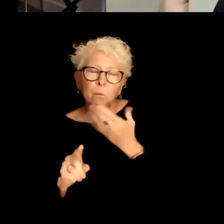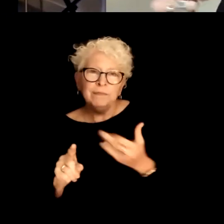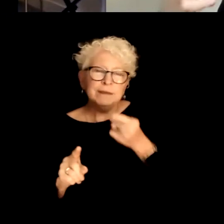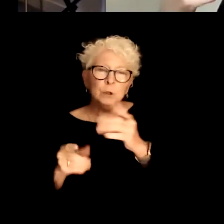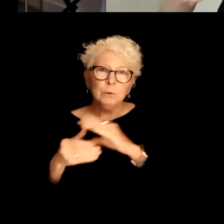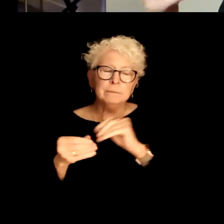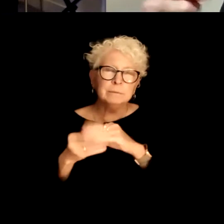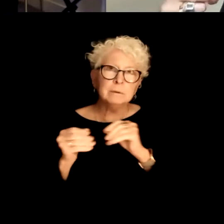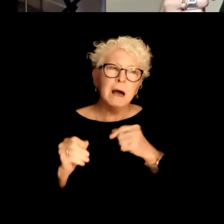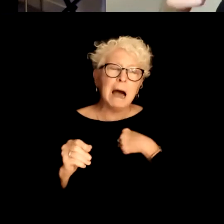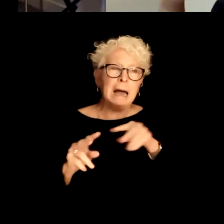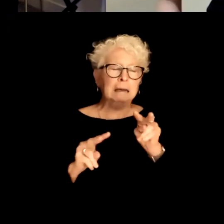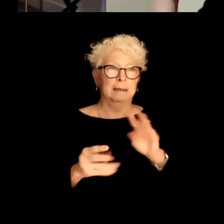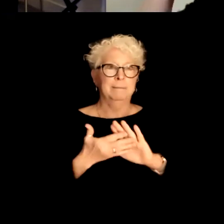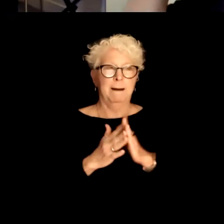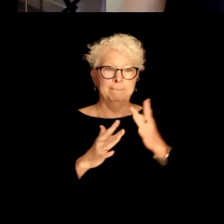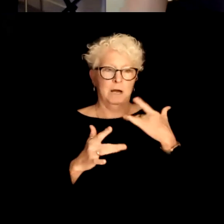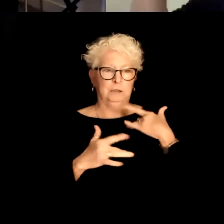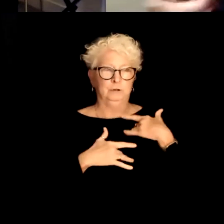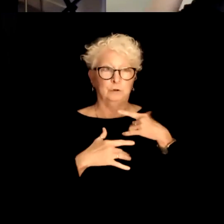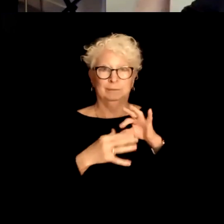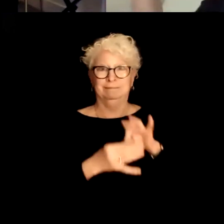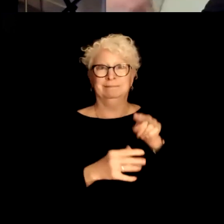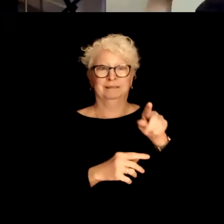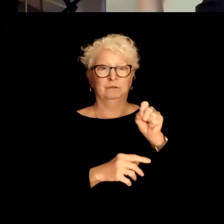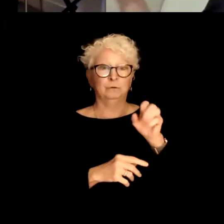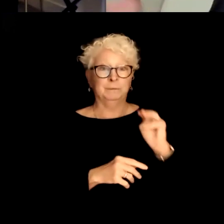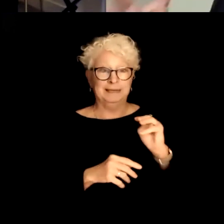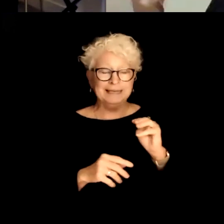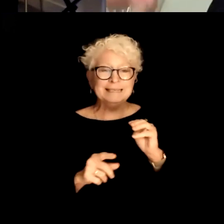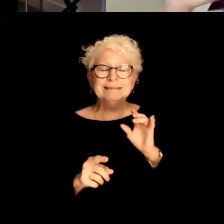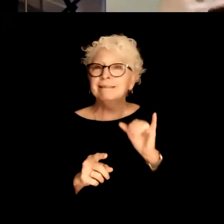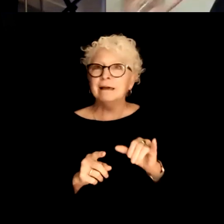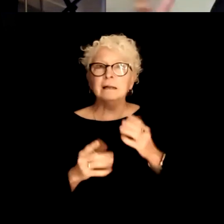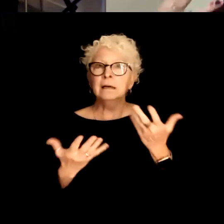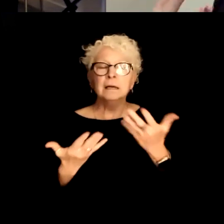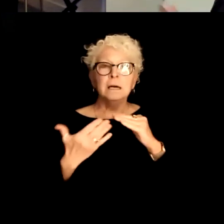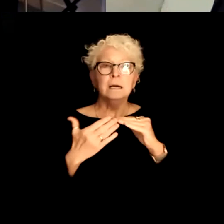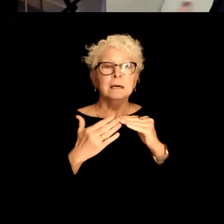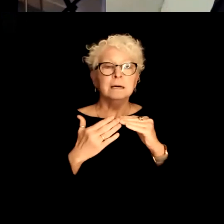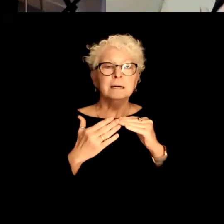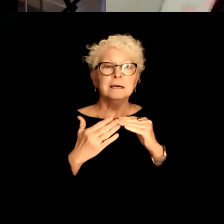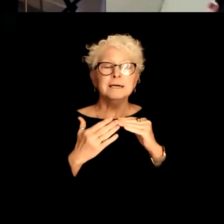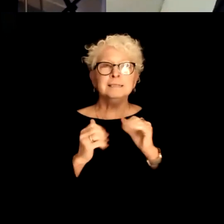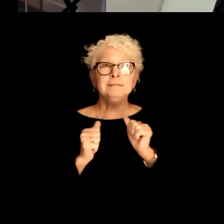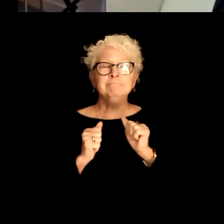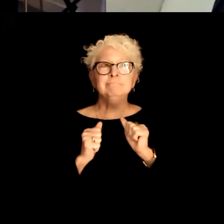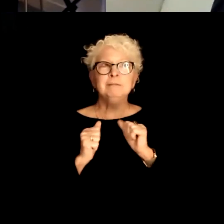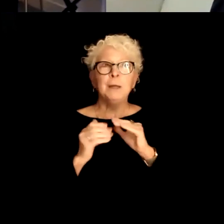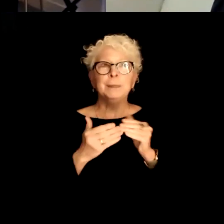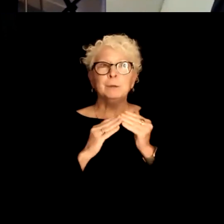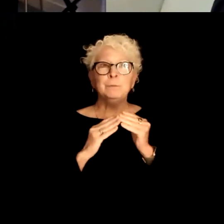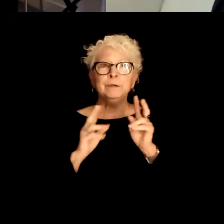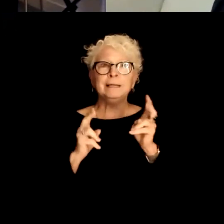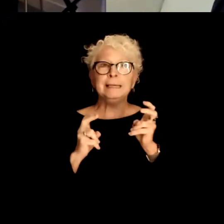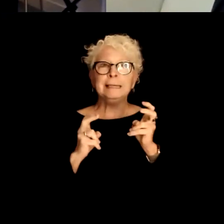of authority that accrues, just on the authority that accrues in